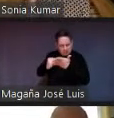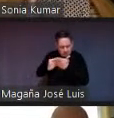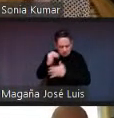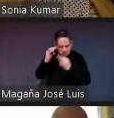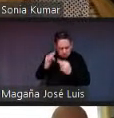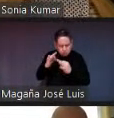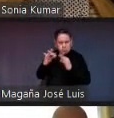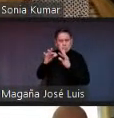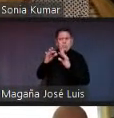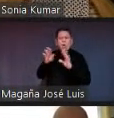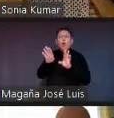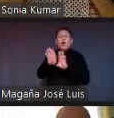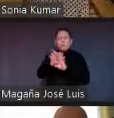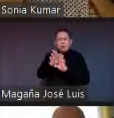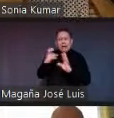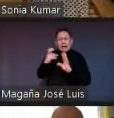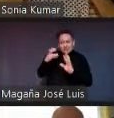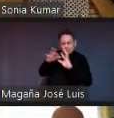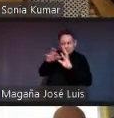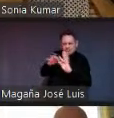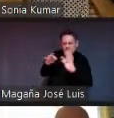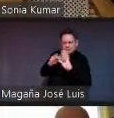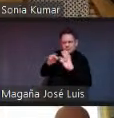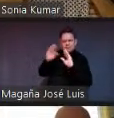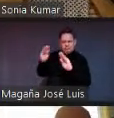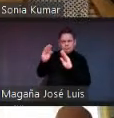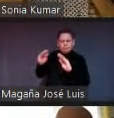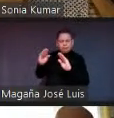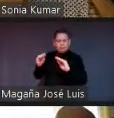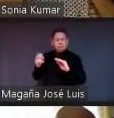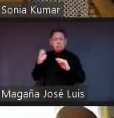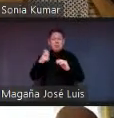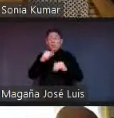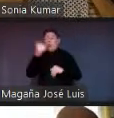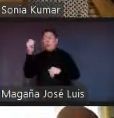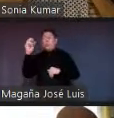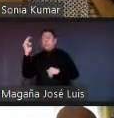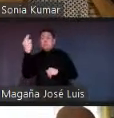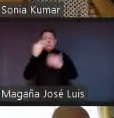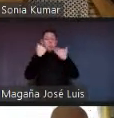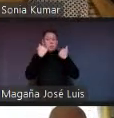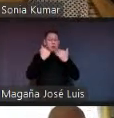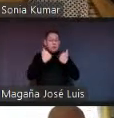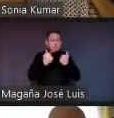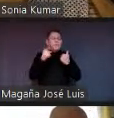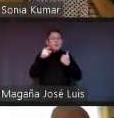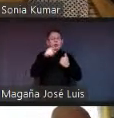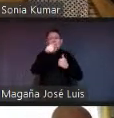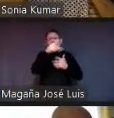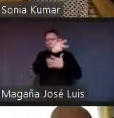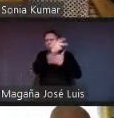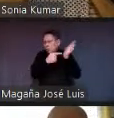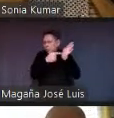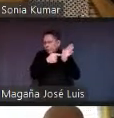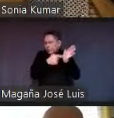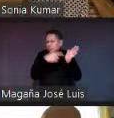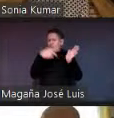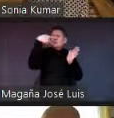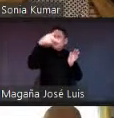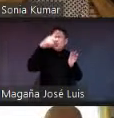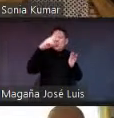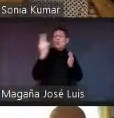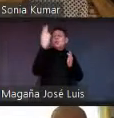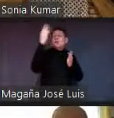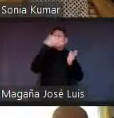So I've just spelled out the definition there of what it is. How do you actually implement a competency-based curriculum? And I've split this